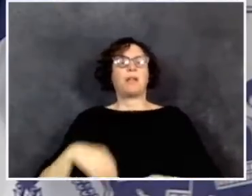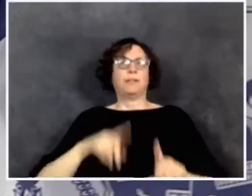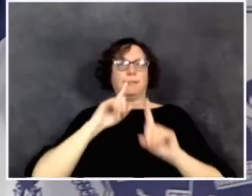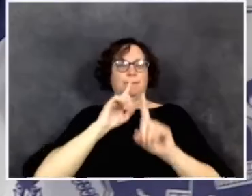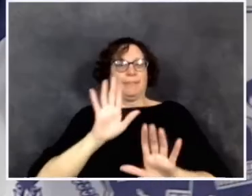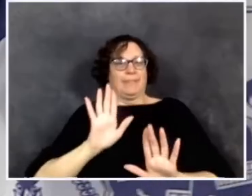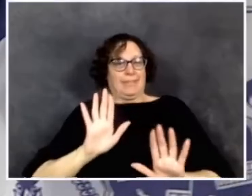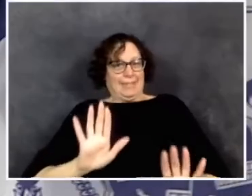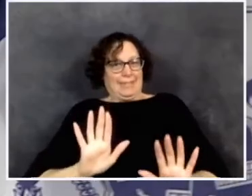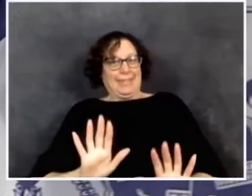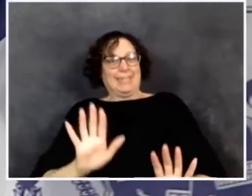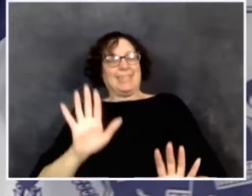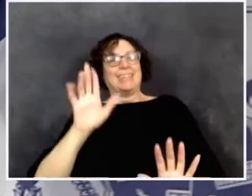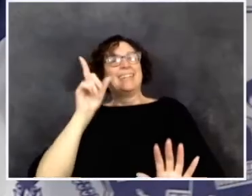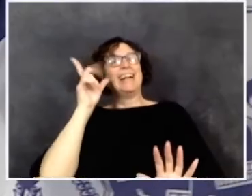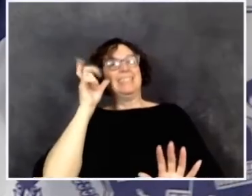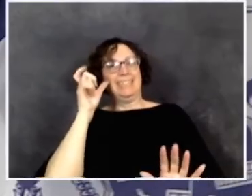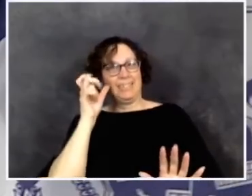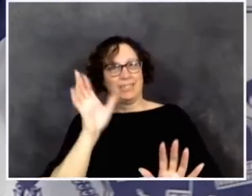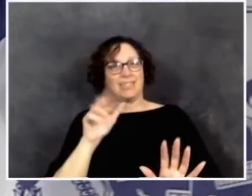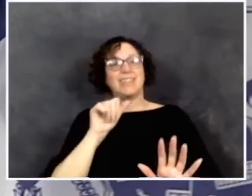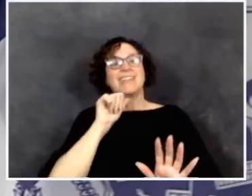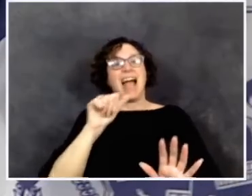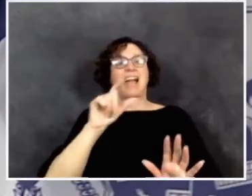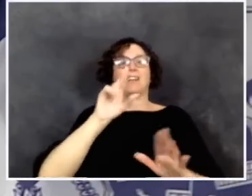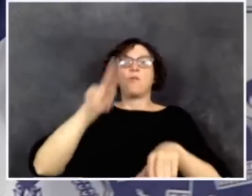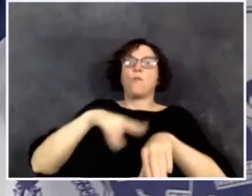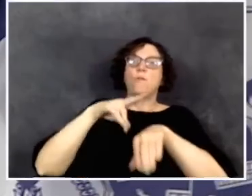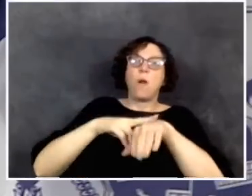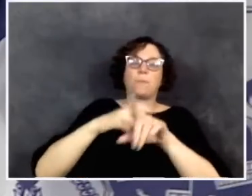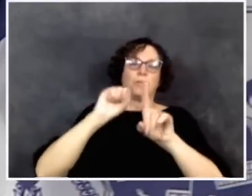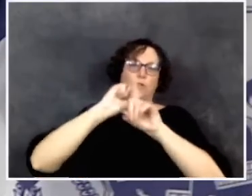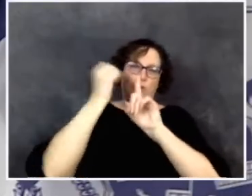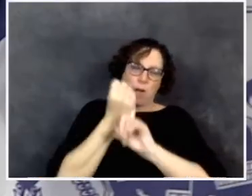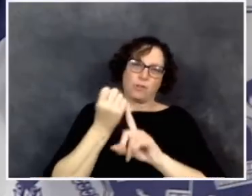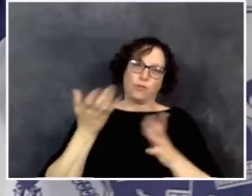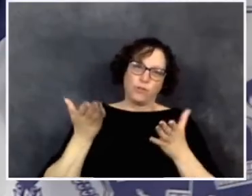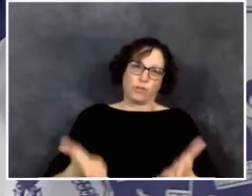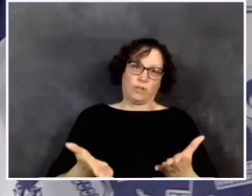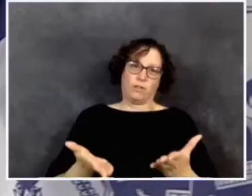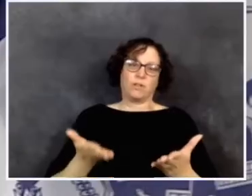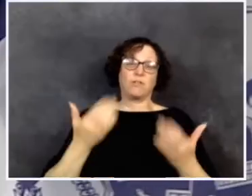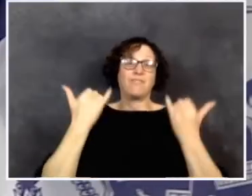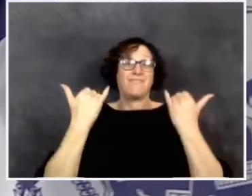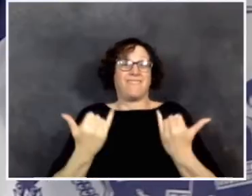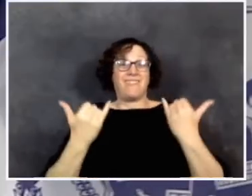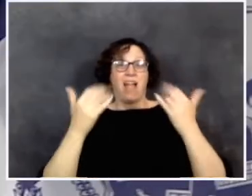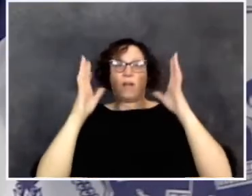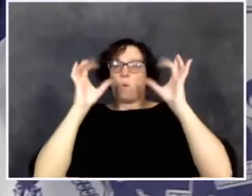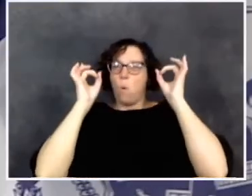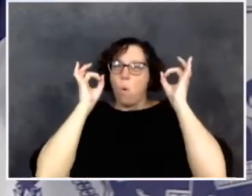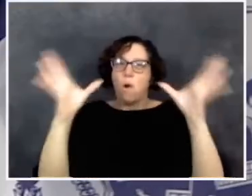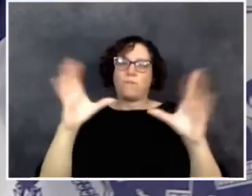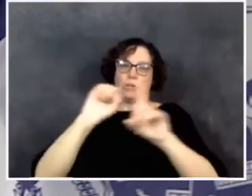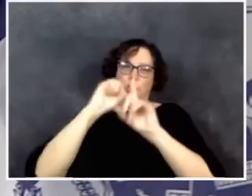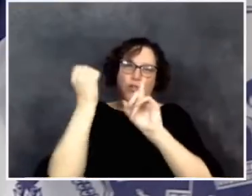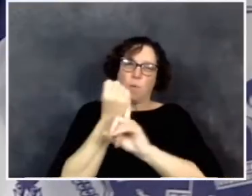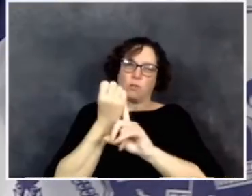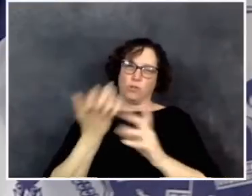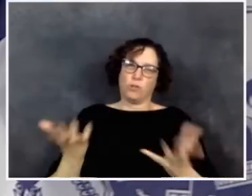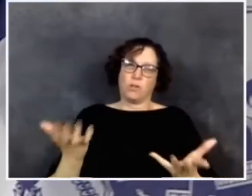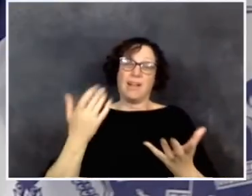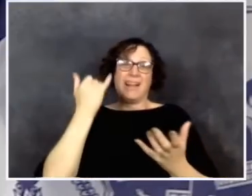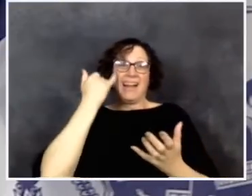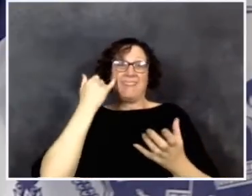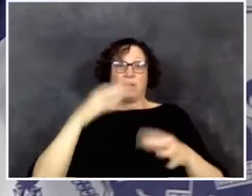partying in the middle of a pandemic, you're risking your life and the life of everyone around you. And I understand young people, I